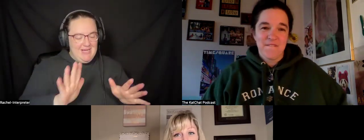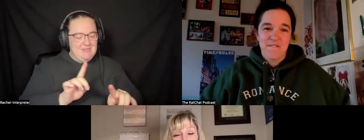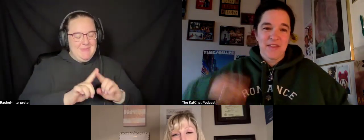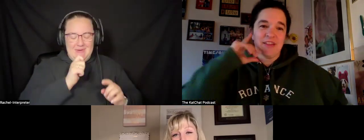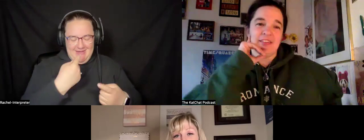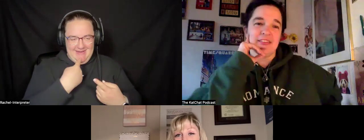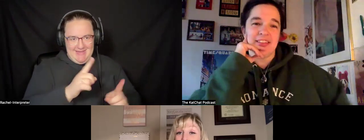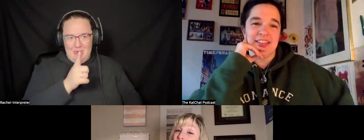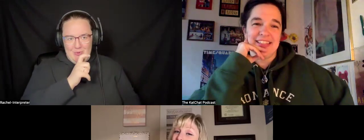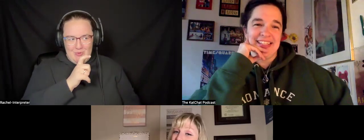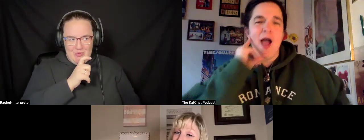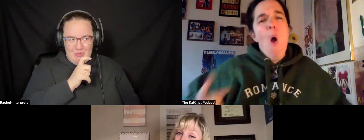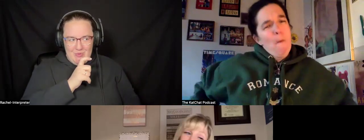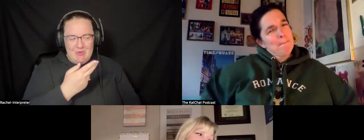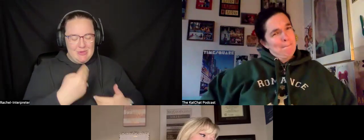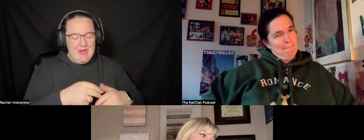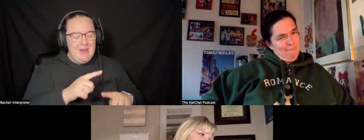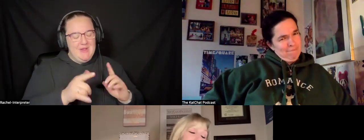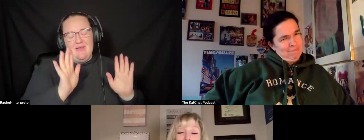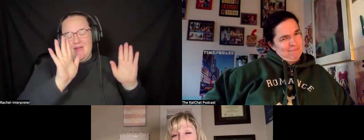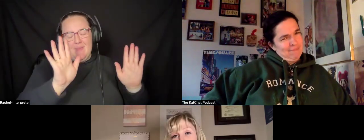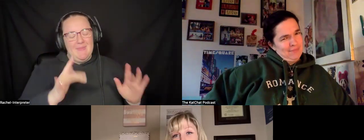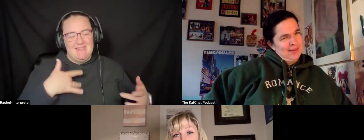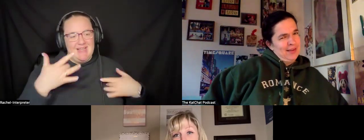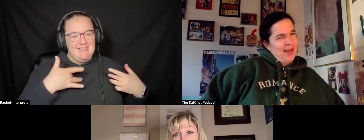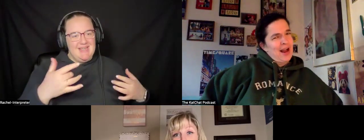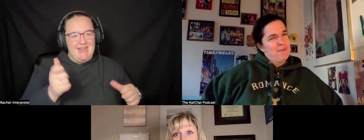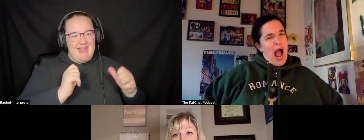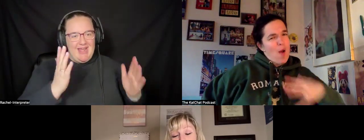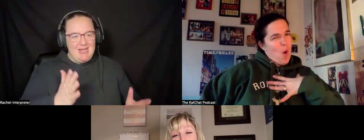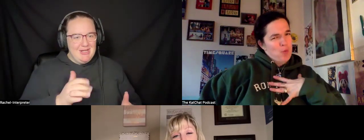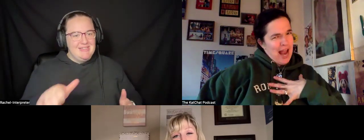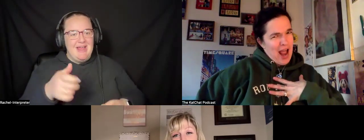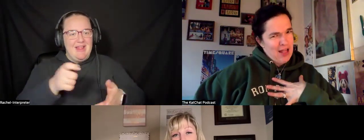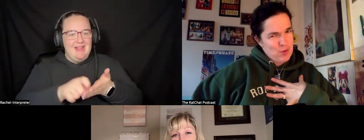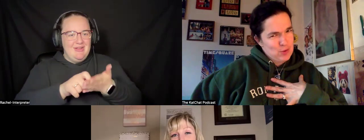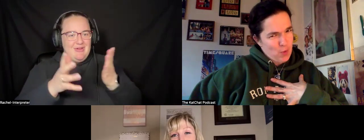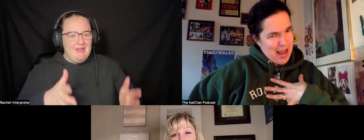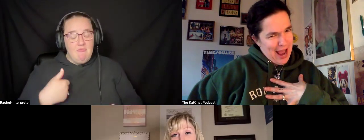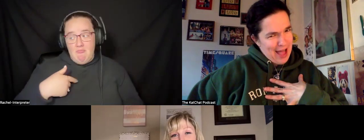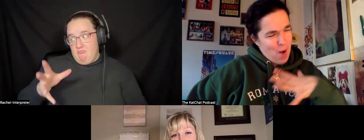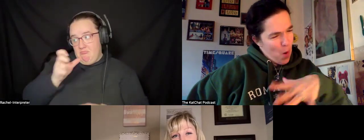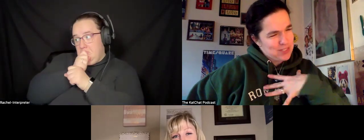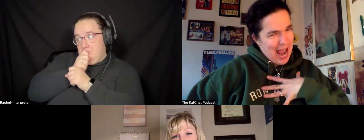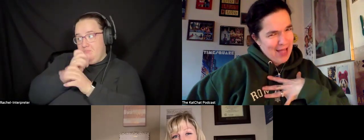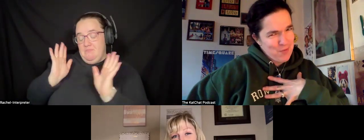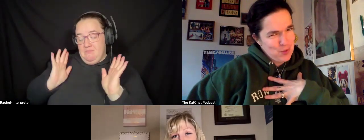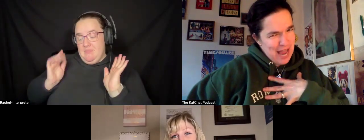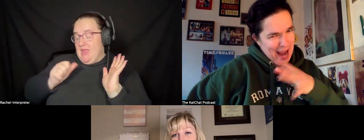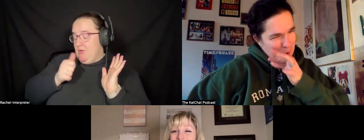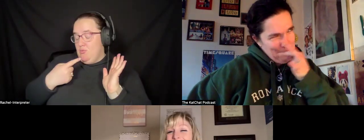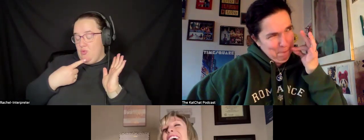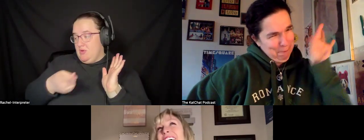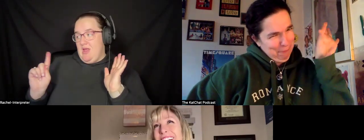but we have some very exciting actors and other writers and I authors won't tell if very you don't soon. tell. I won't tell if